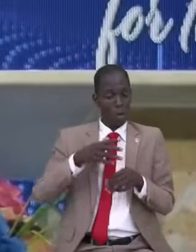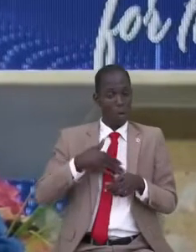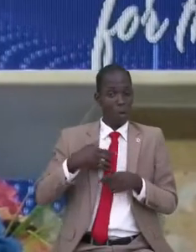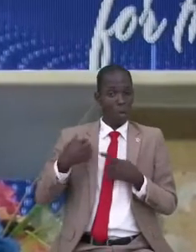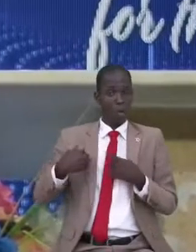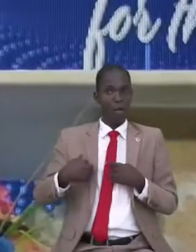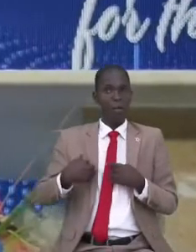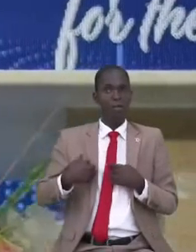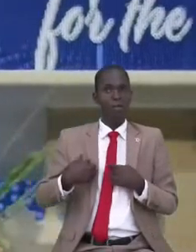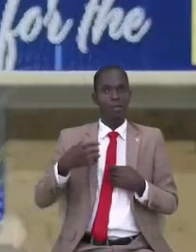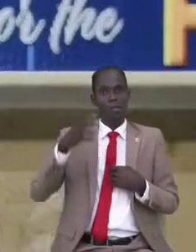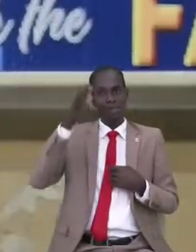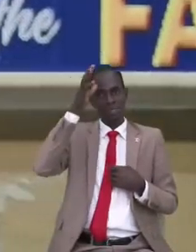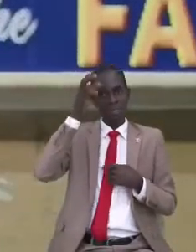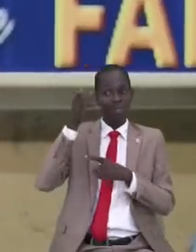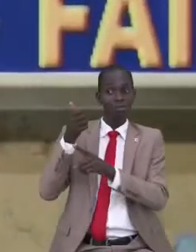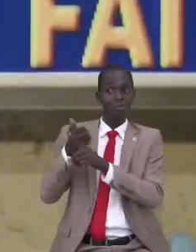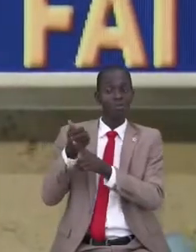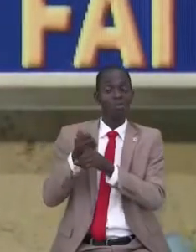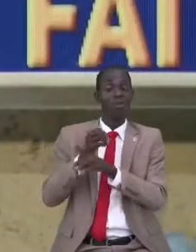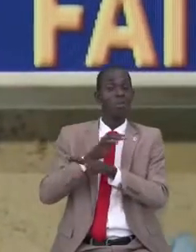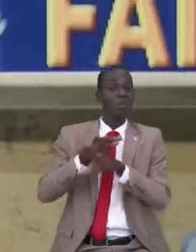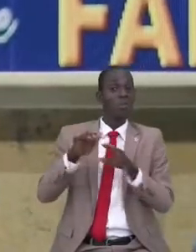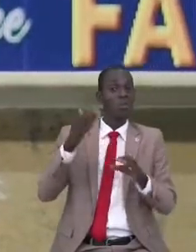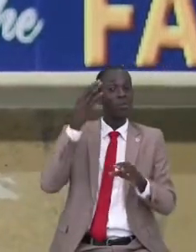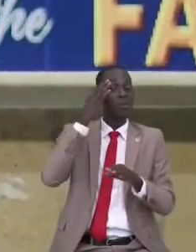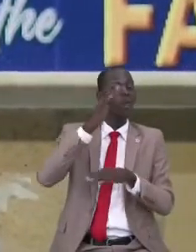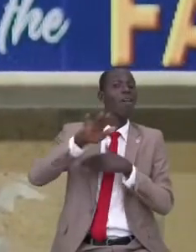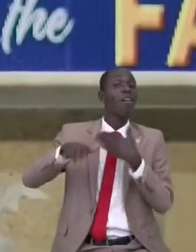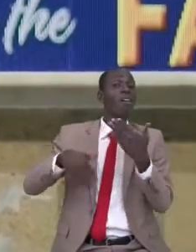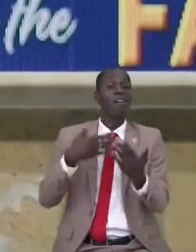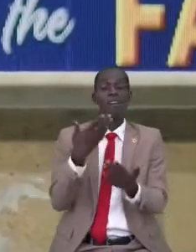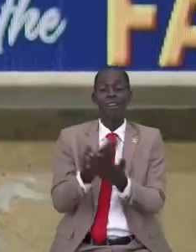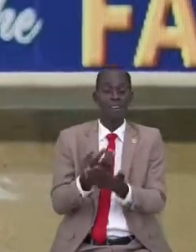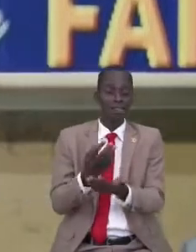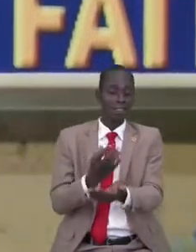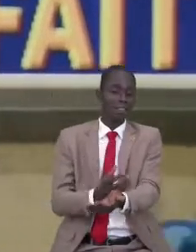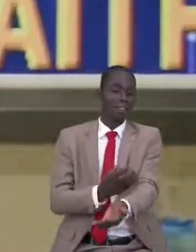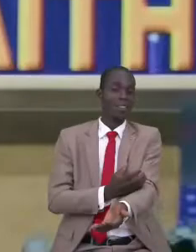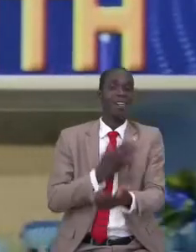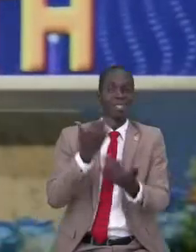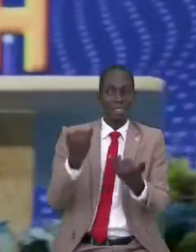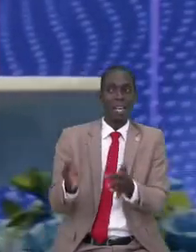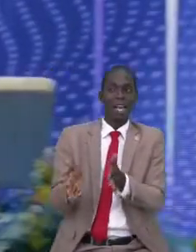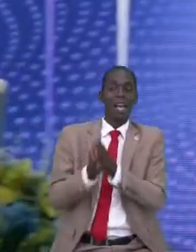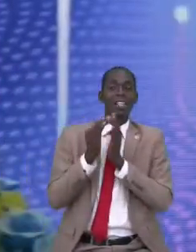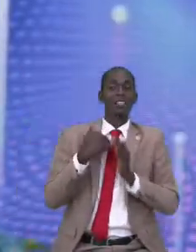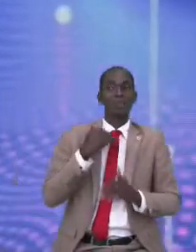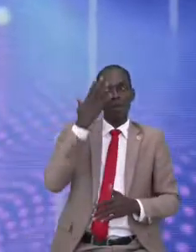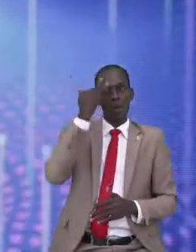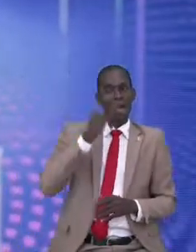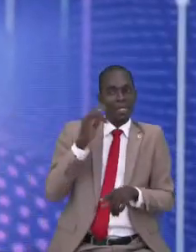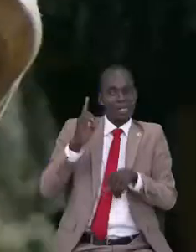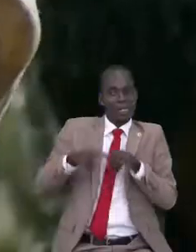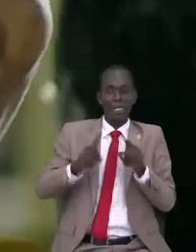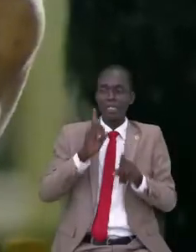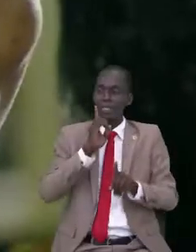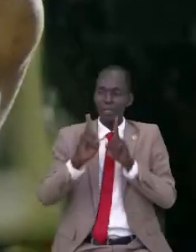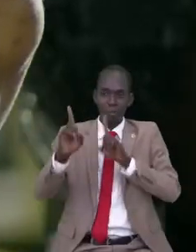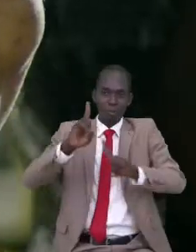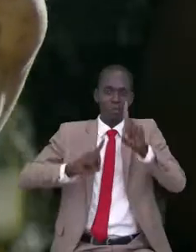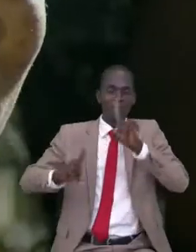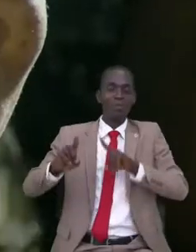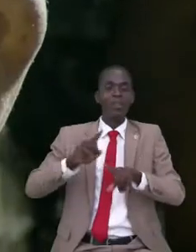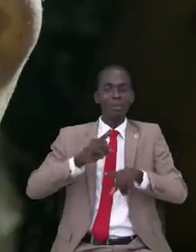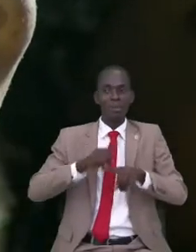daddy himself did not know all subjects and is asking me why I couldn't talk. And then he will rebuke